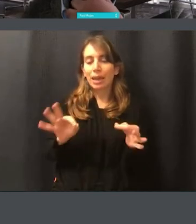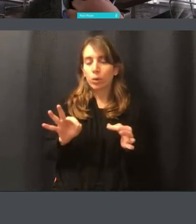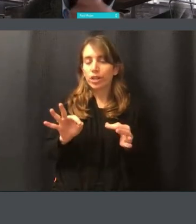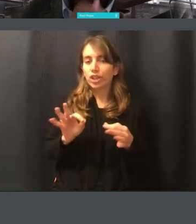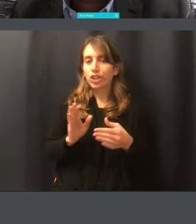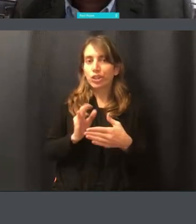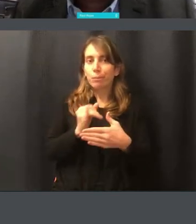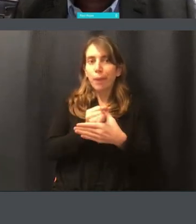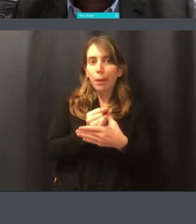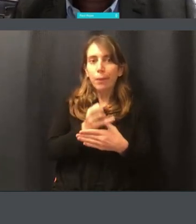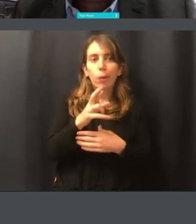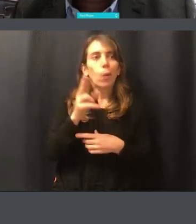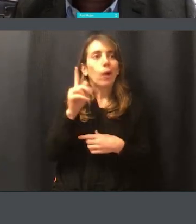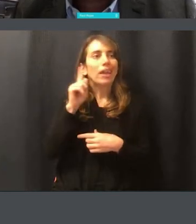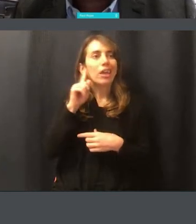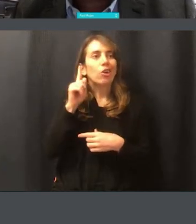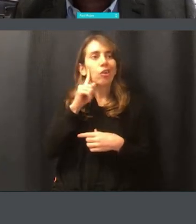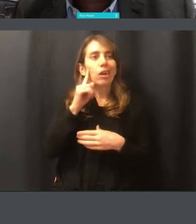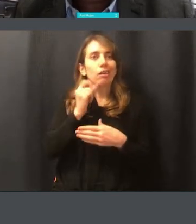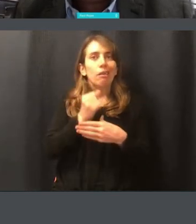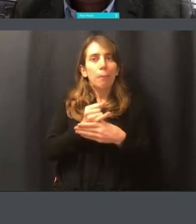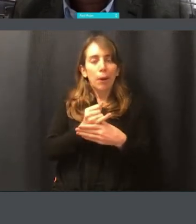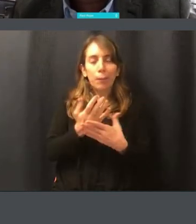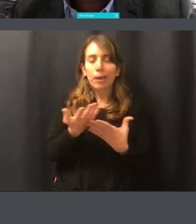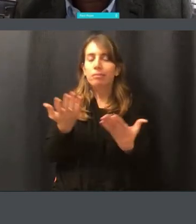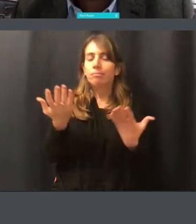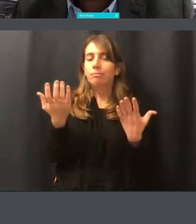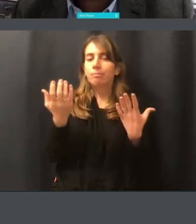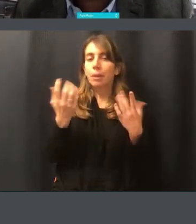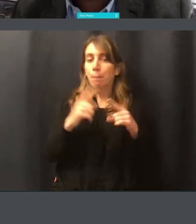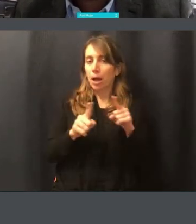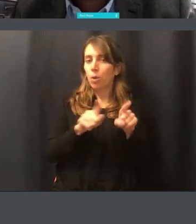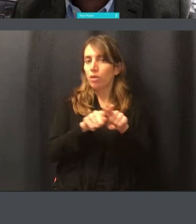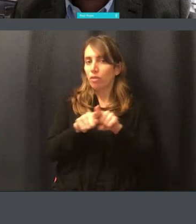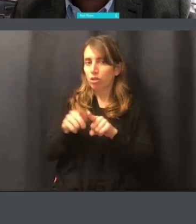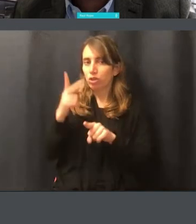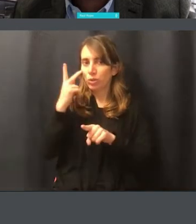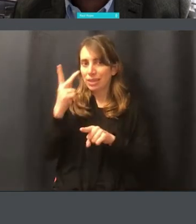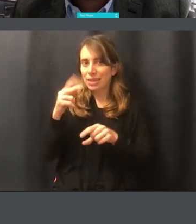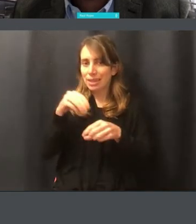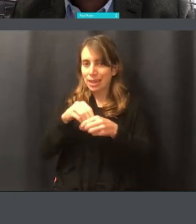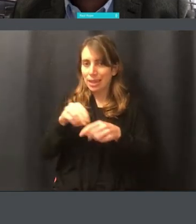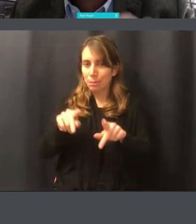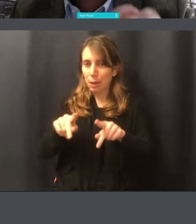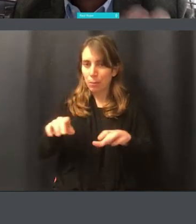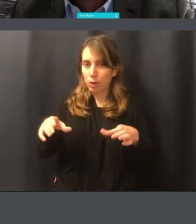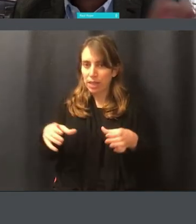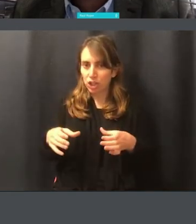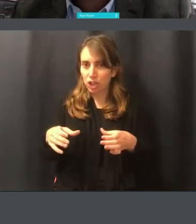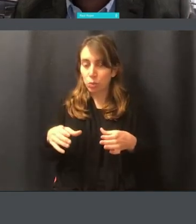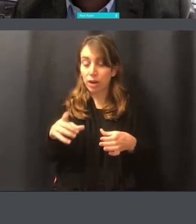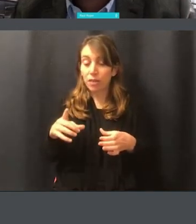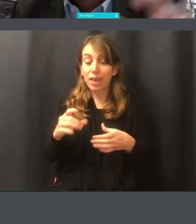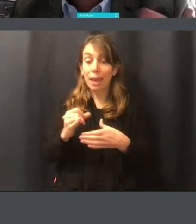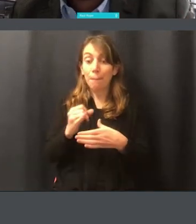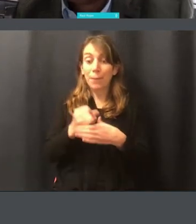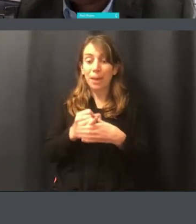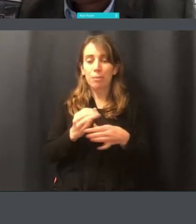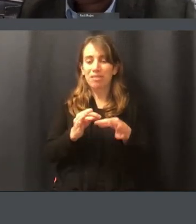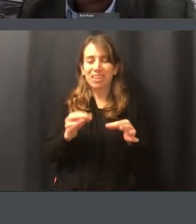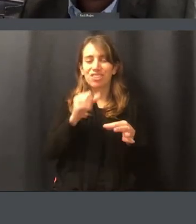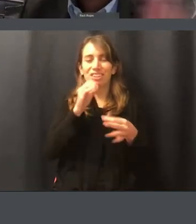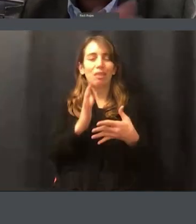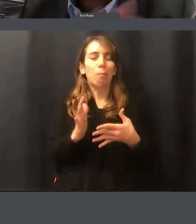hearing impairments. But we have also seen it in populations where the impairment in language is not the